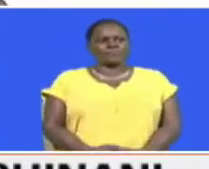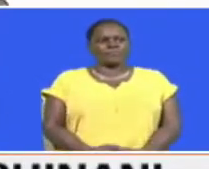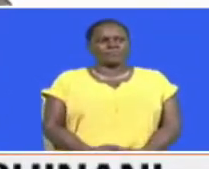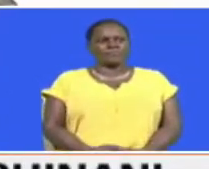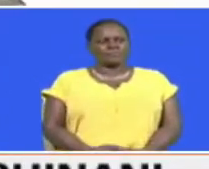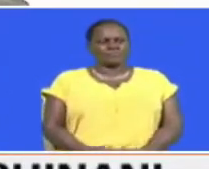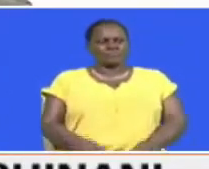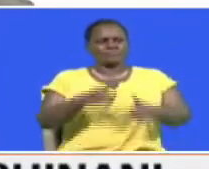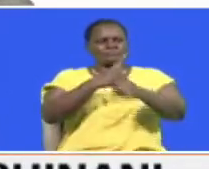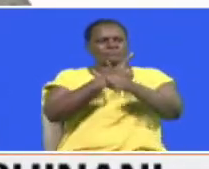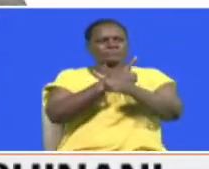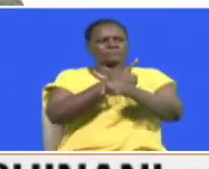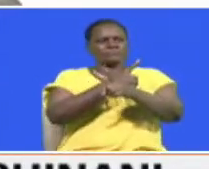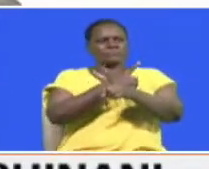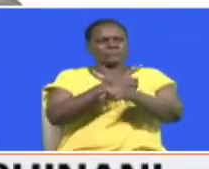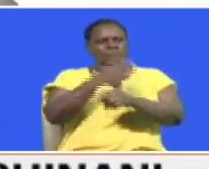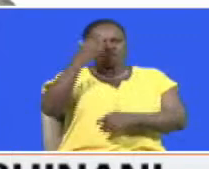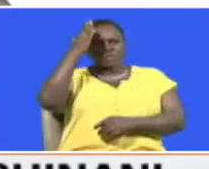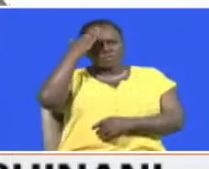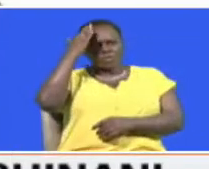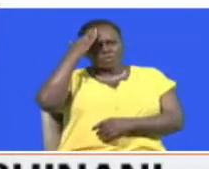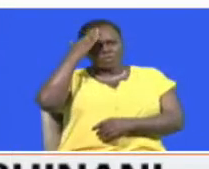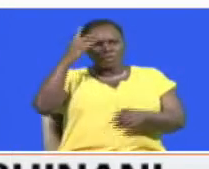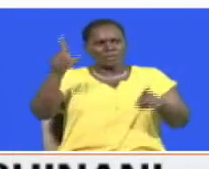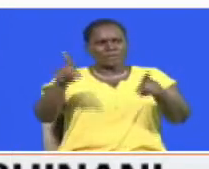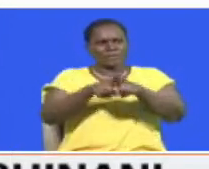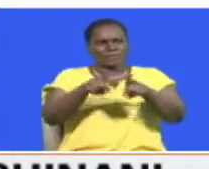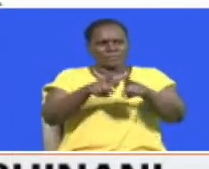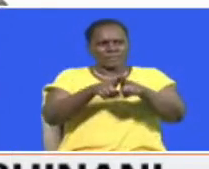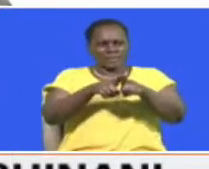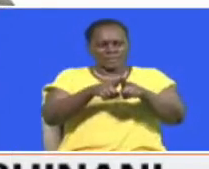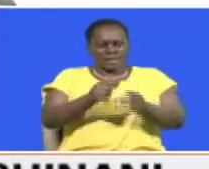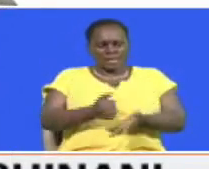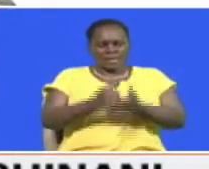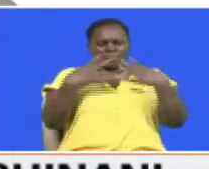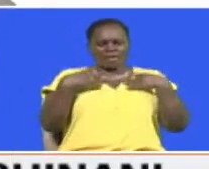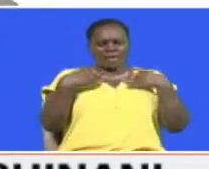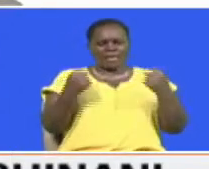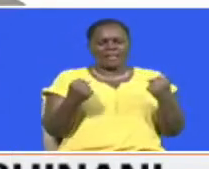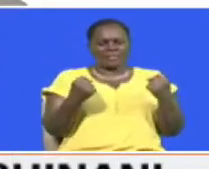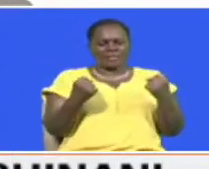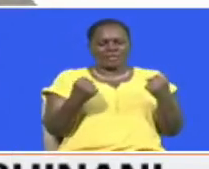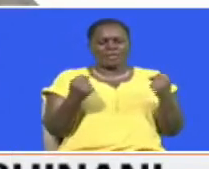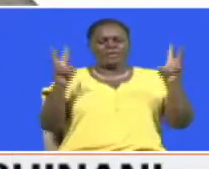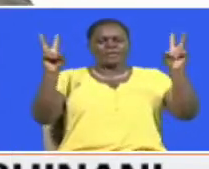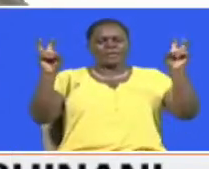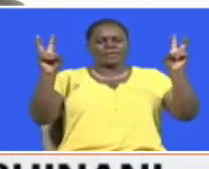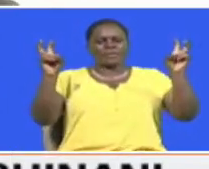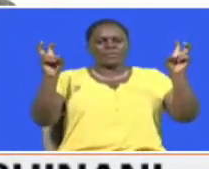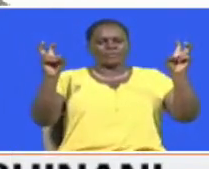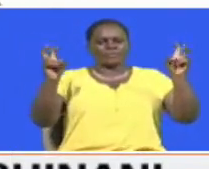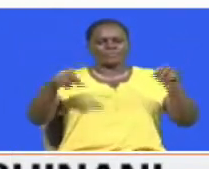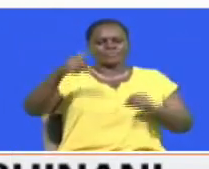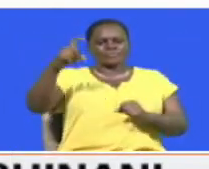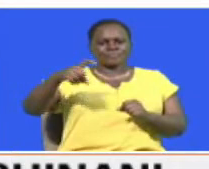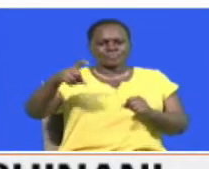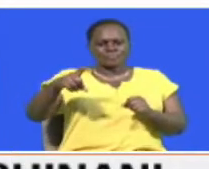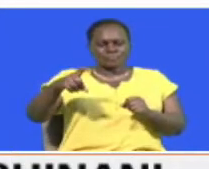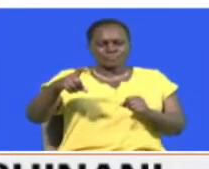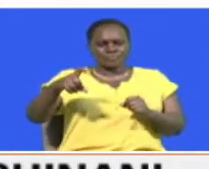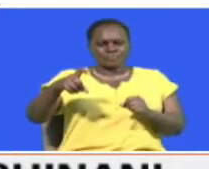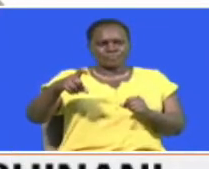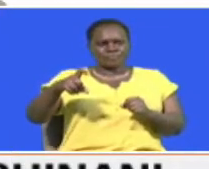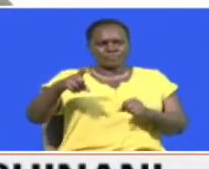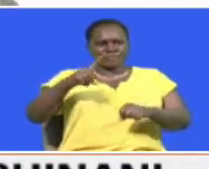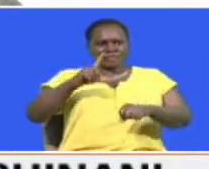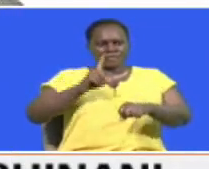Prepare for, detect and respond to health emergencies. It requires that 80%